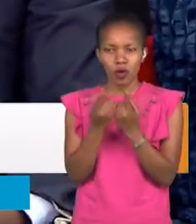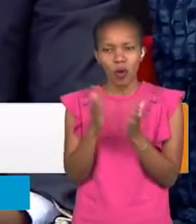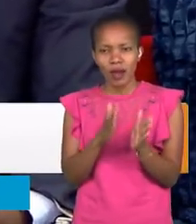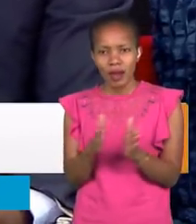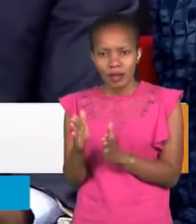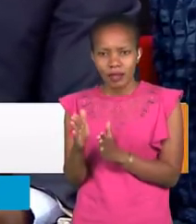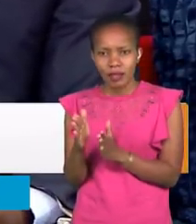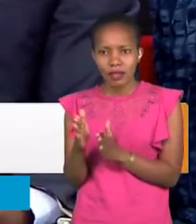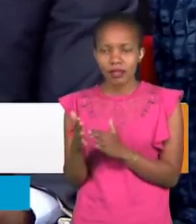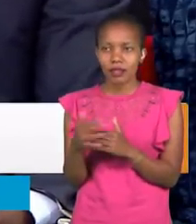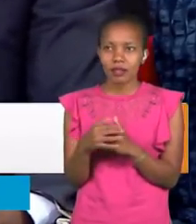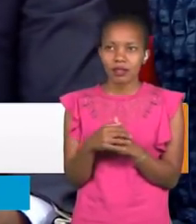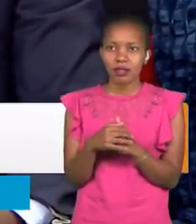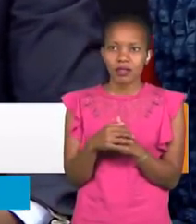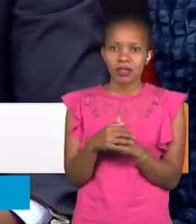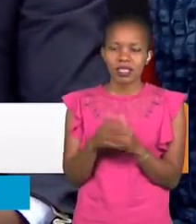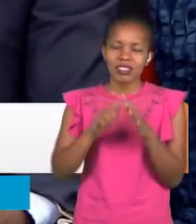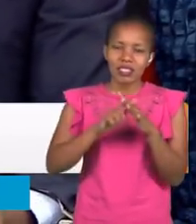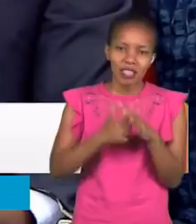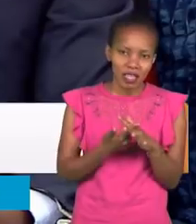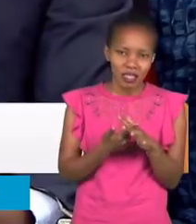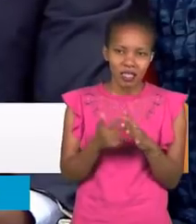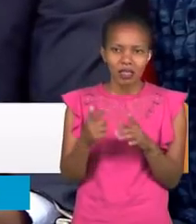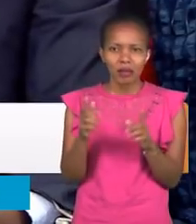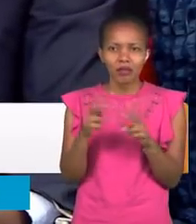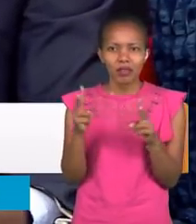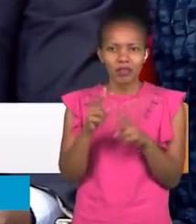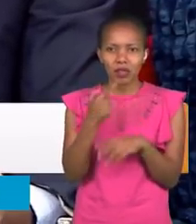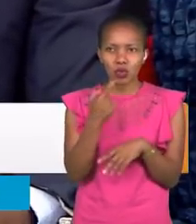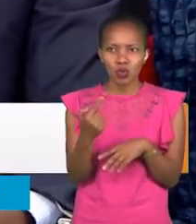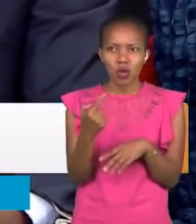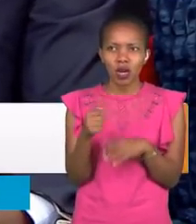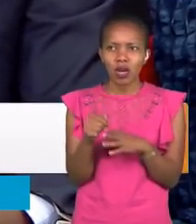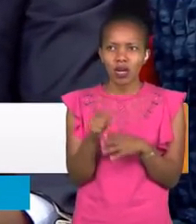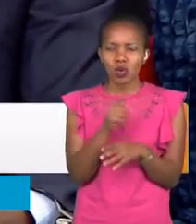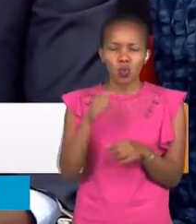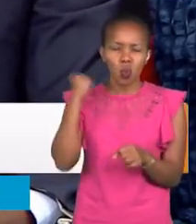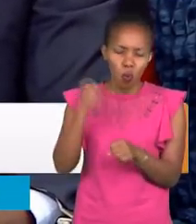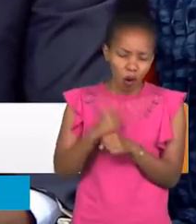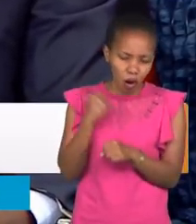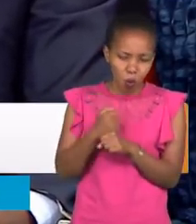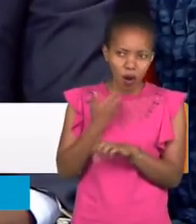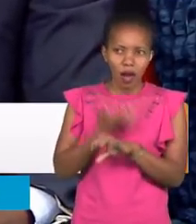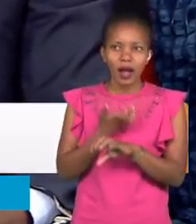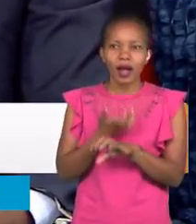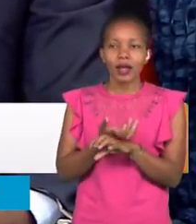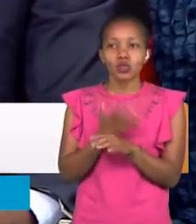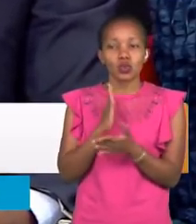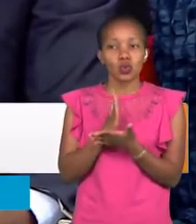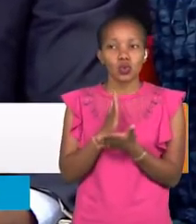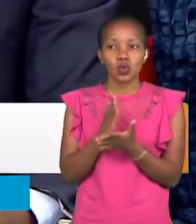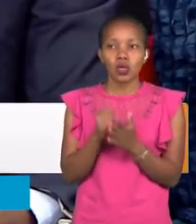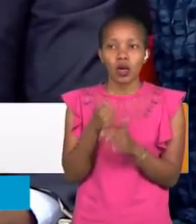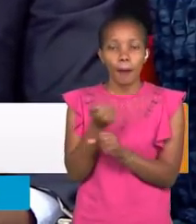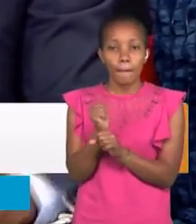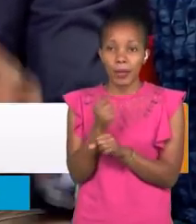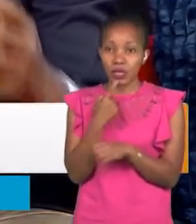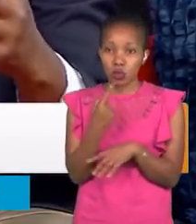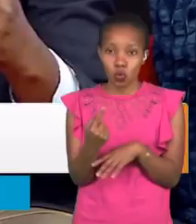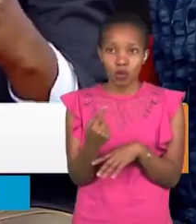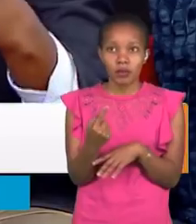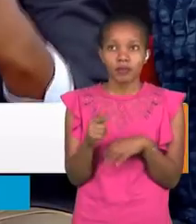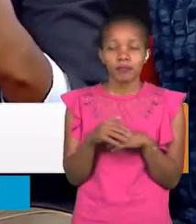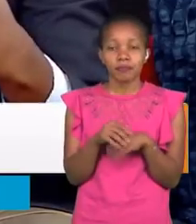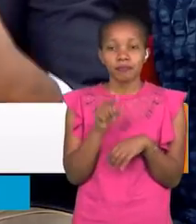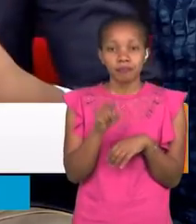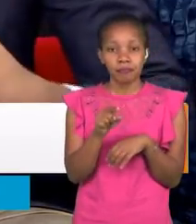organized, flagged off, I'm very sure you guys, behind the scenes, you worked big time just to make sure this